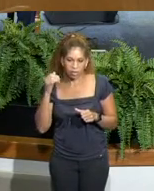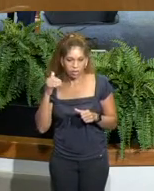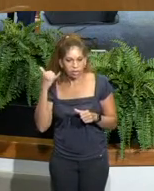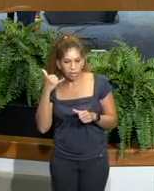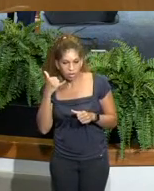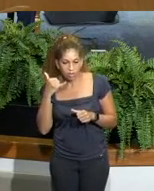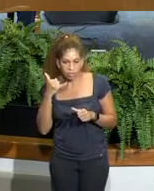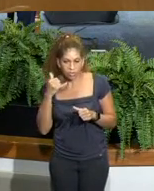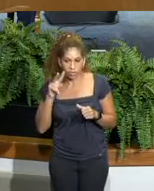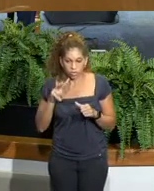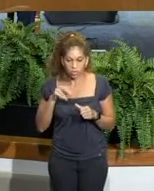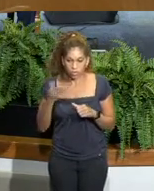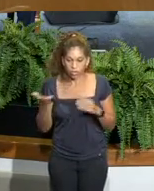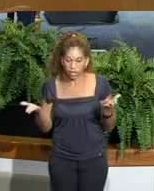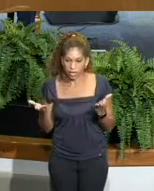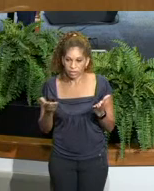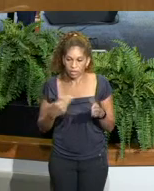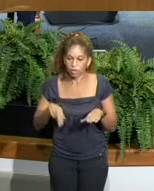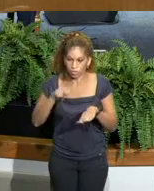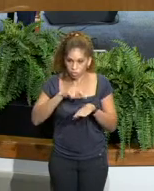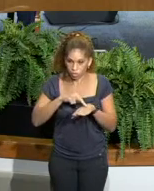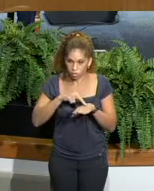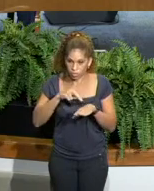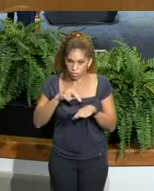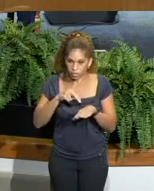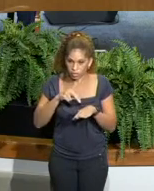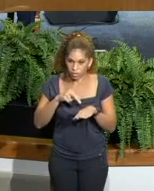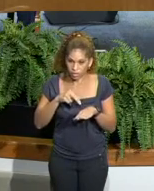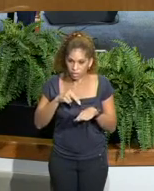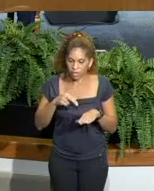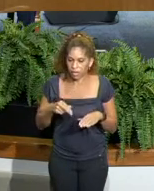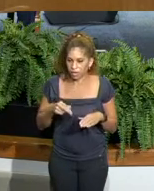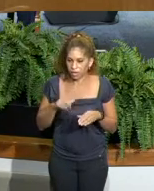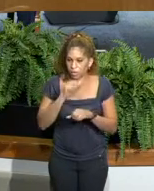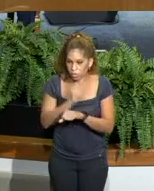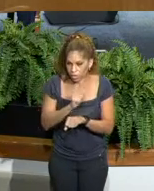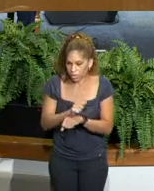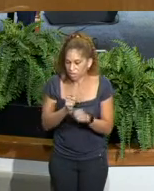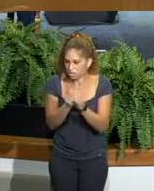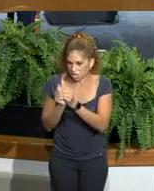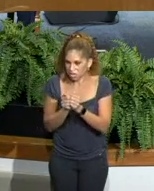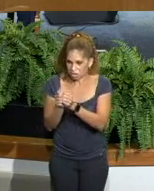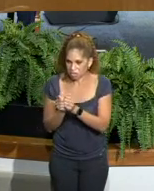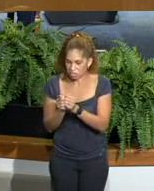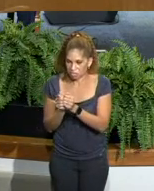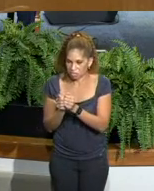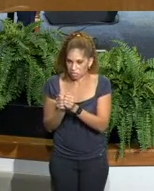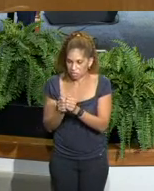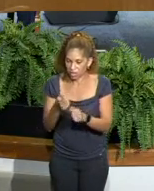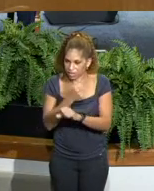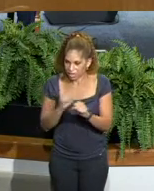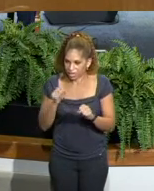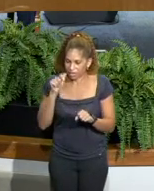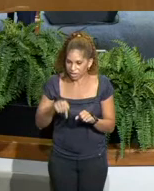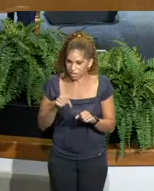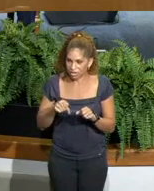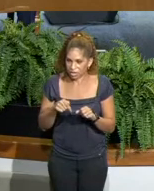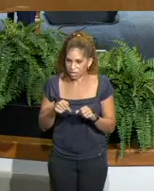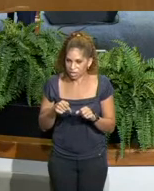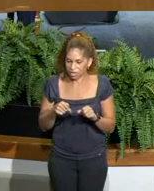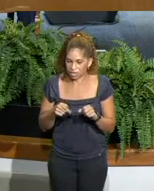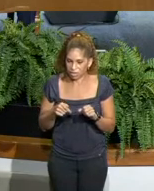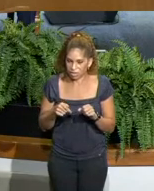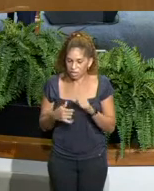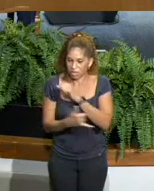us: normalcy and compromise. Saving this democracy cannot be a matter